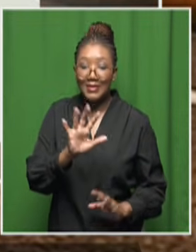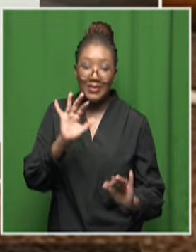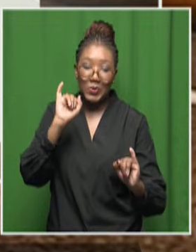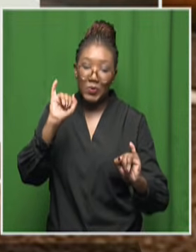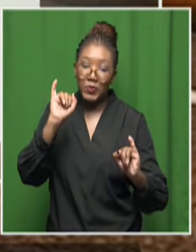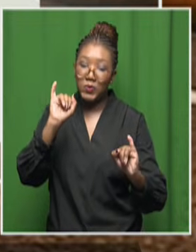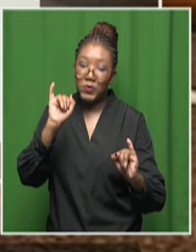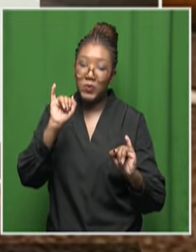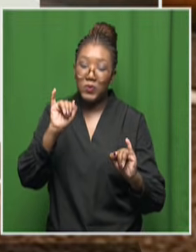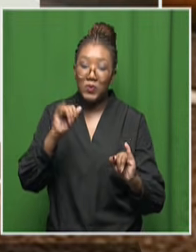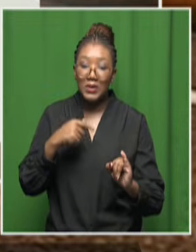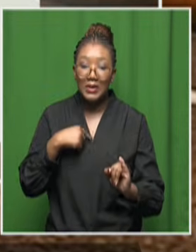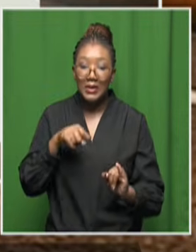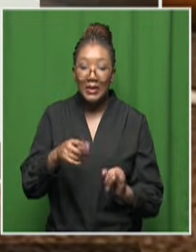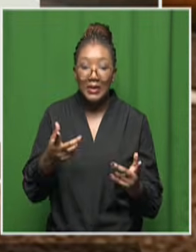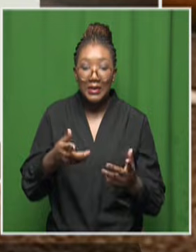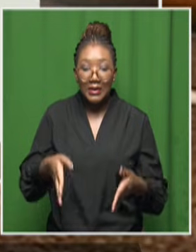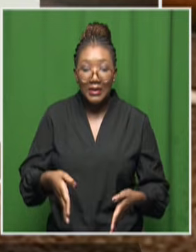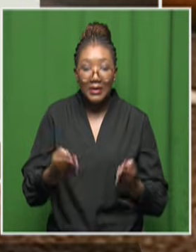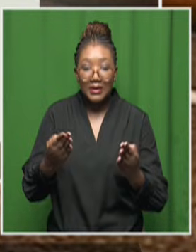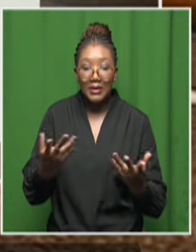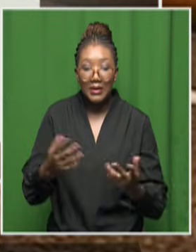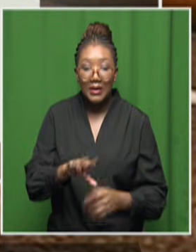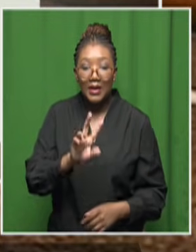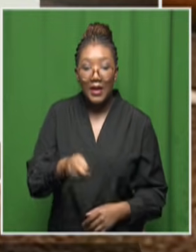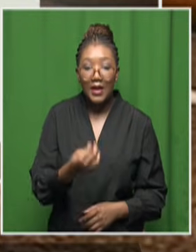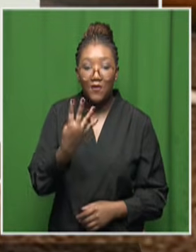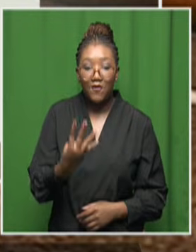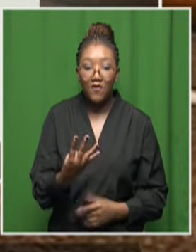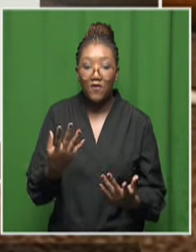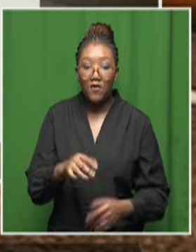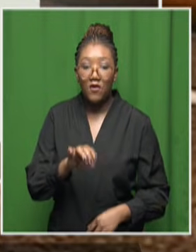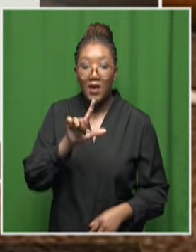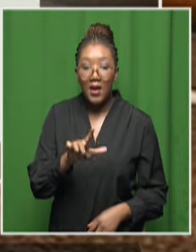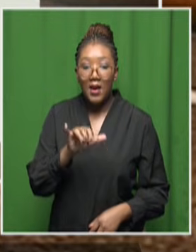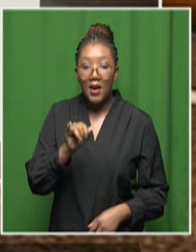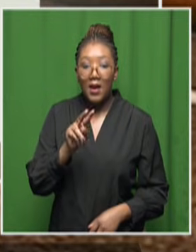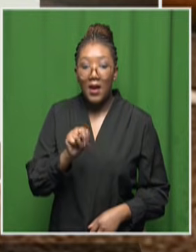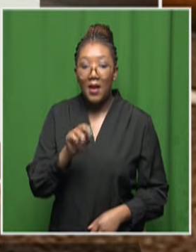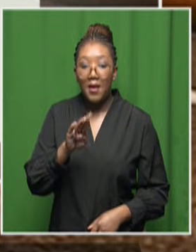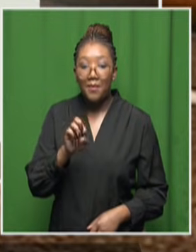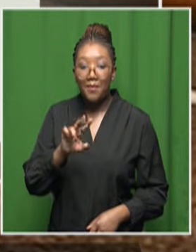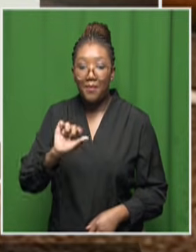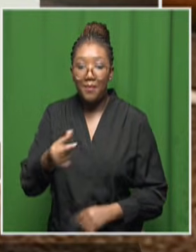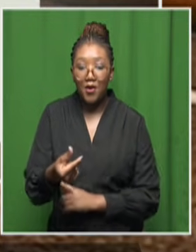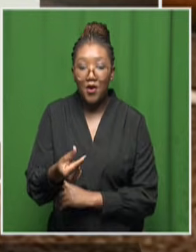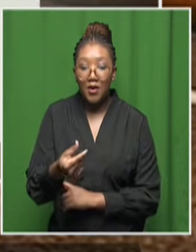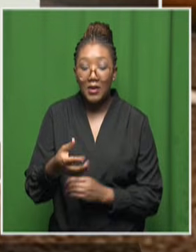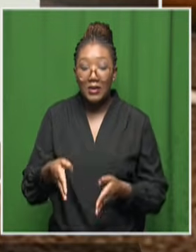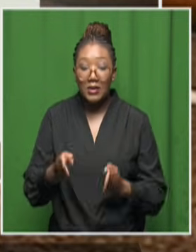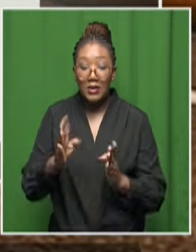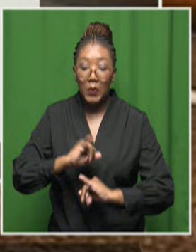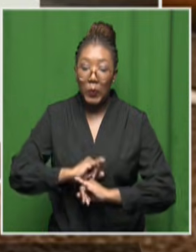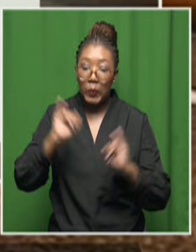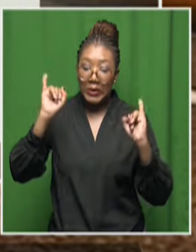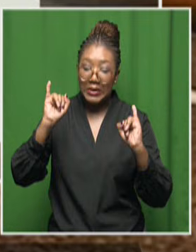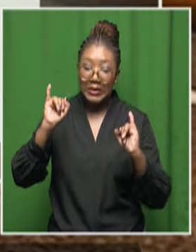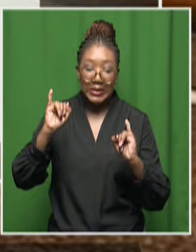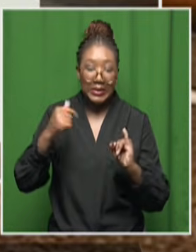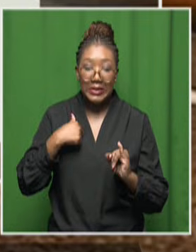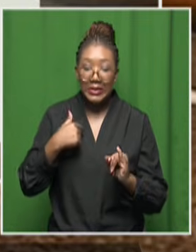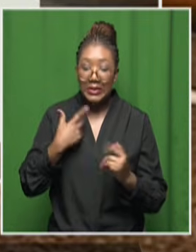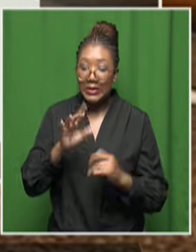state. This is from Leidenburg going down to the N4 Schoemanskloof section. The worst of it, I mean, the whole section is bad, but the worst of it is just